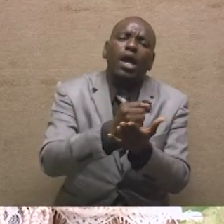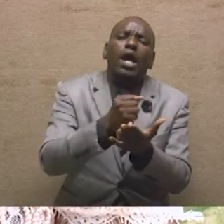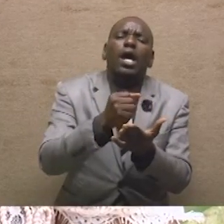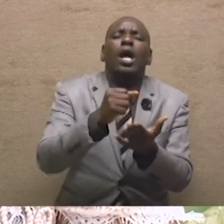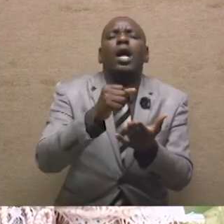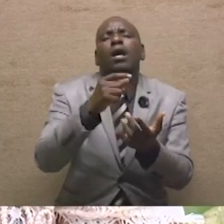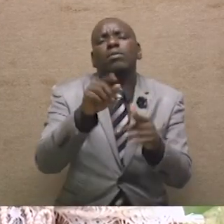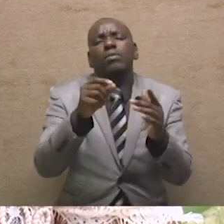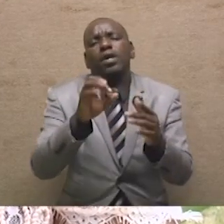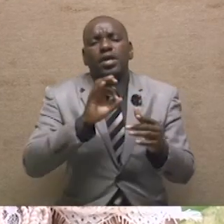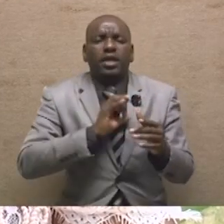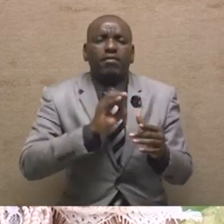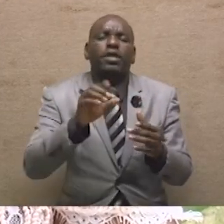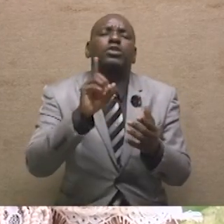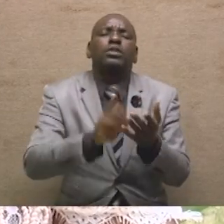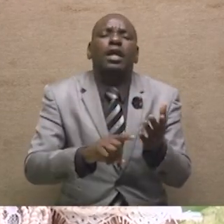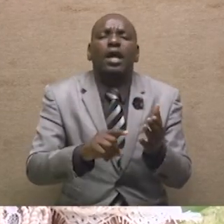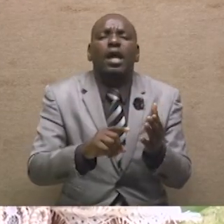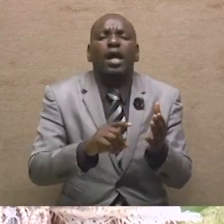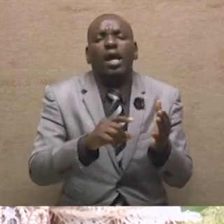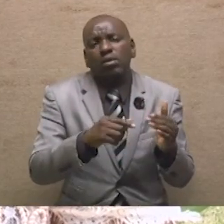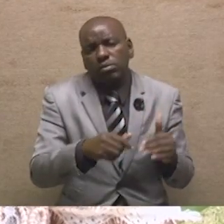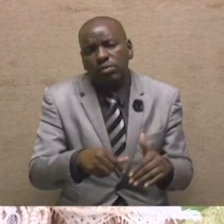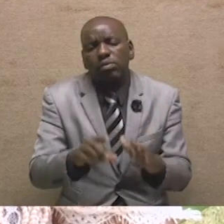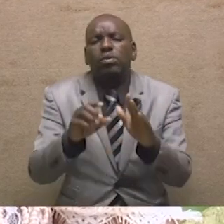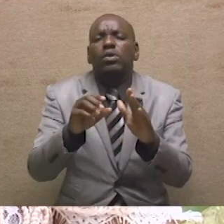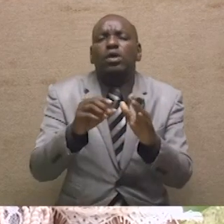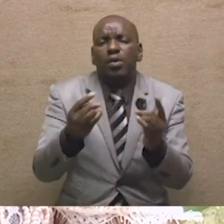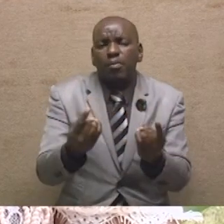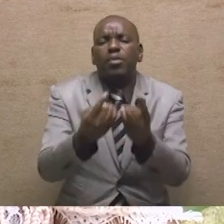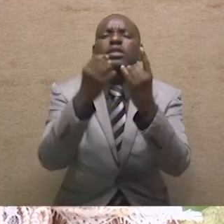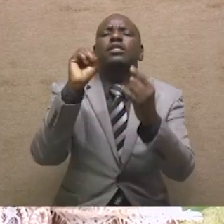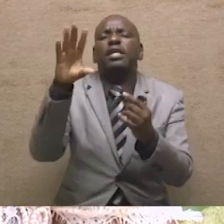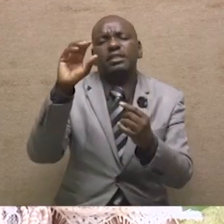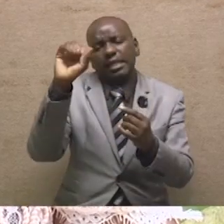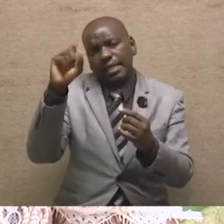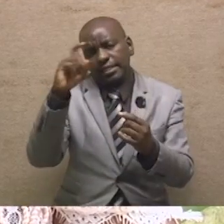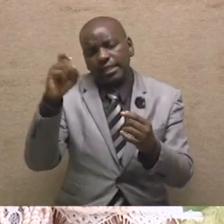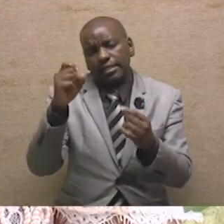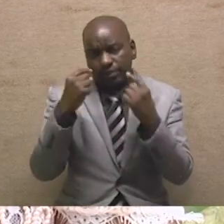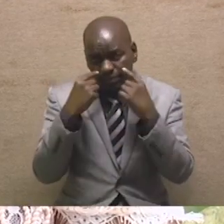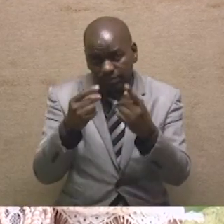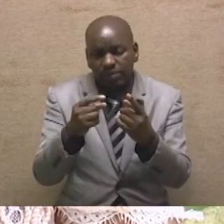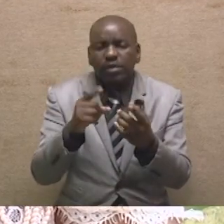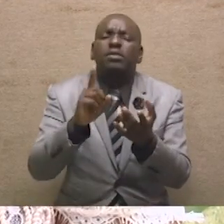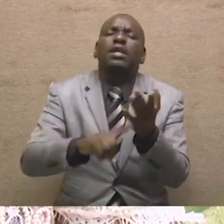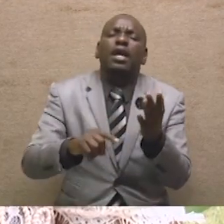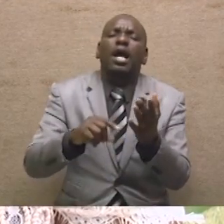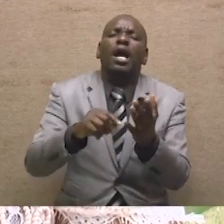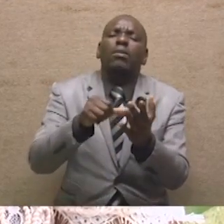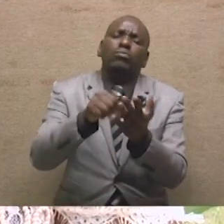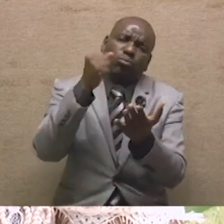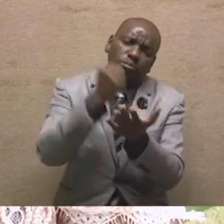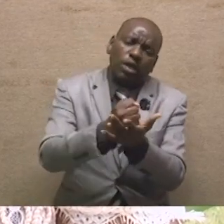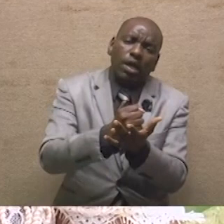ECD centers, you see that the government has set up a standard whereby you have to meet a certain criteria before you're able to register for